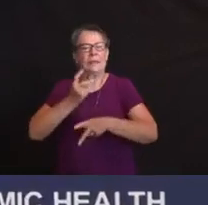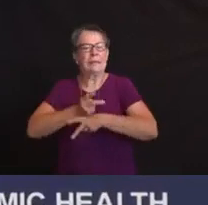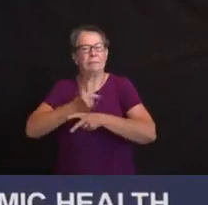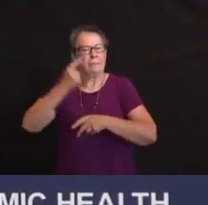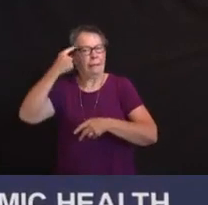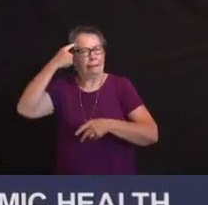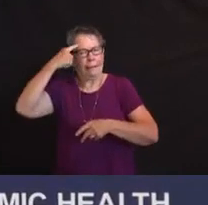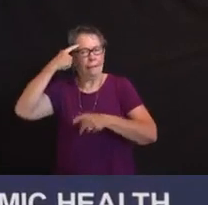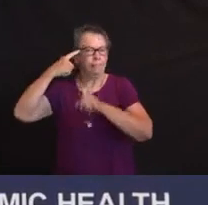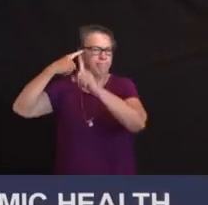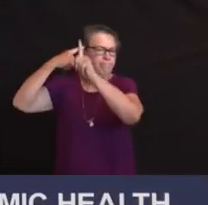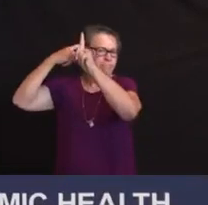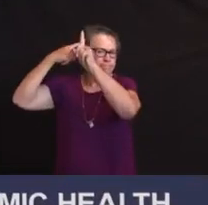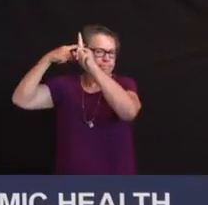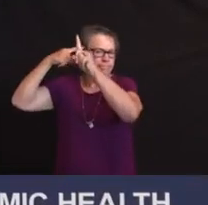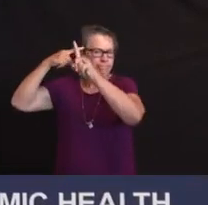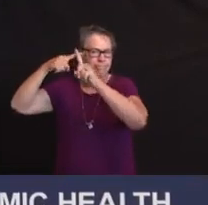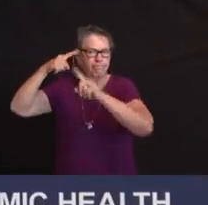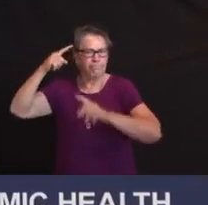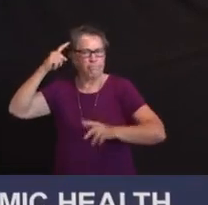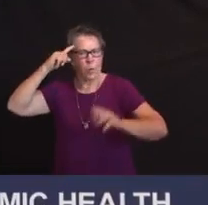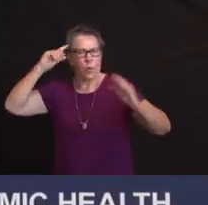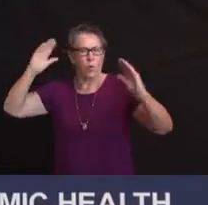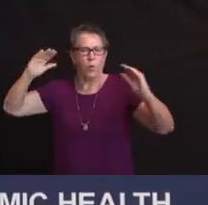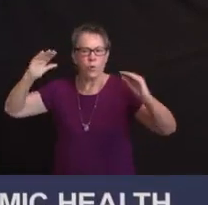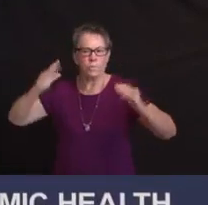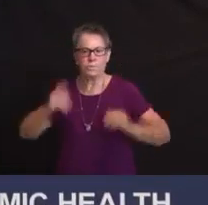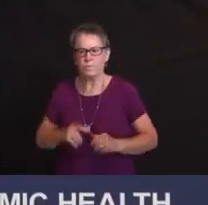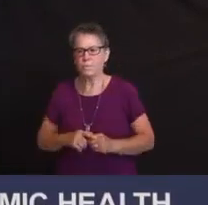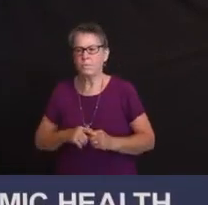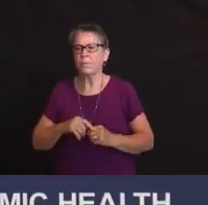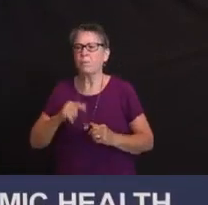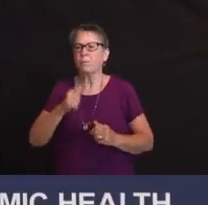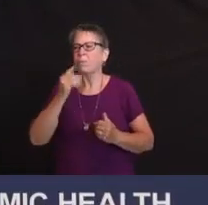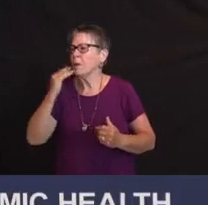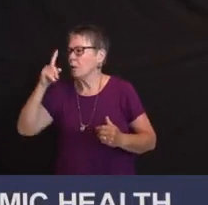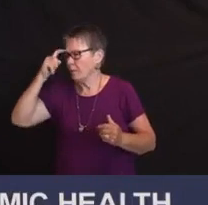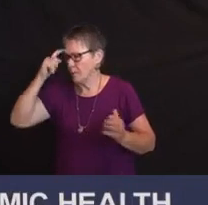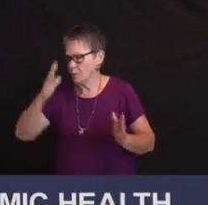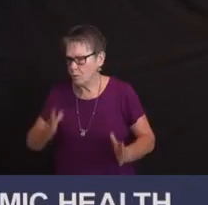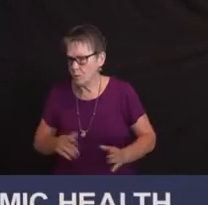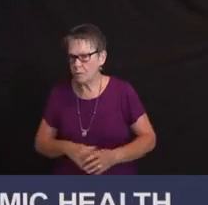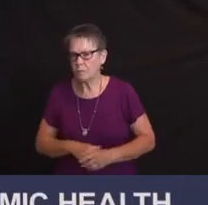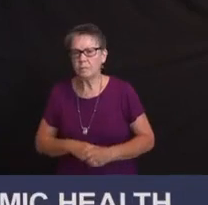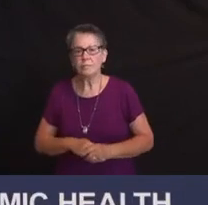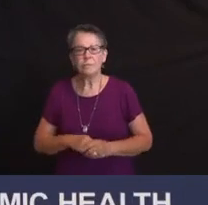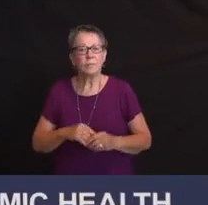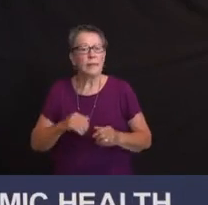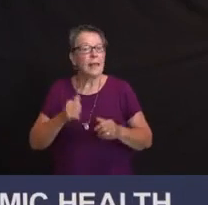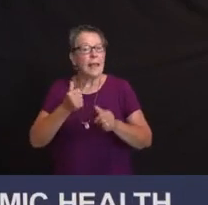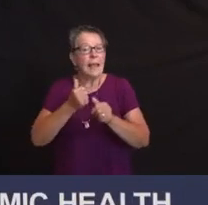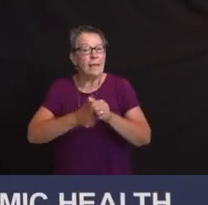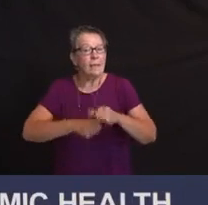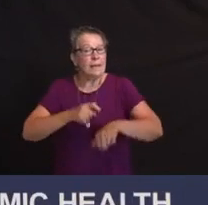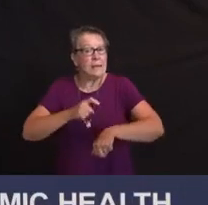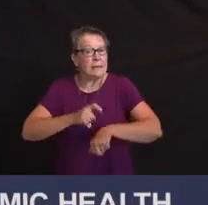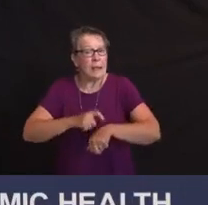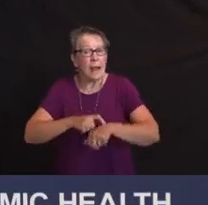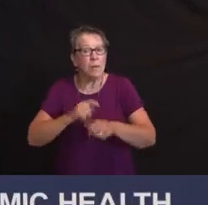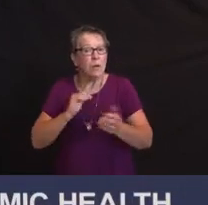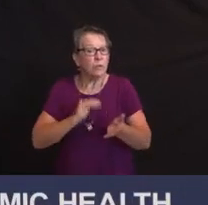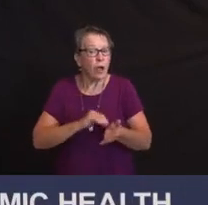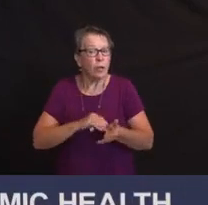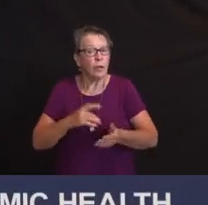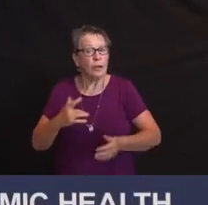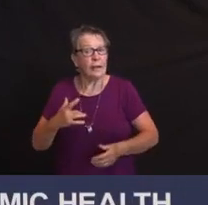time the experts like you all think we've got it figured out, it takes a turn. And frankly, more negative than